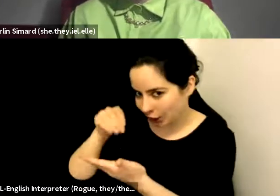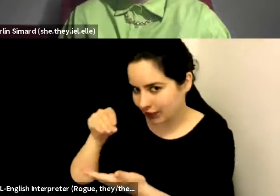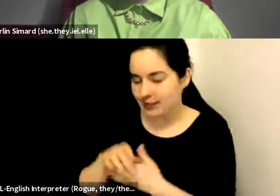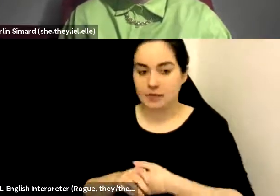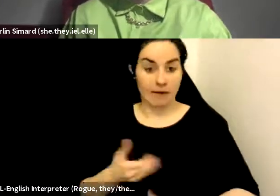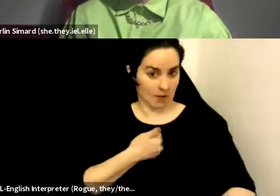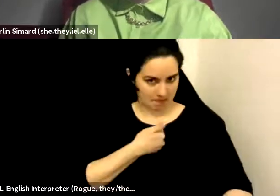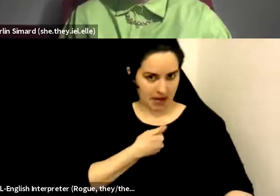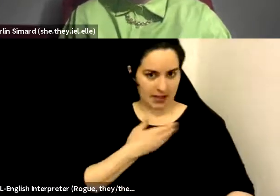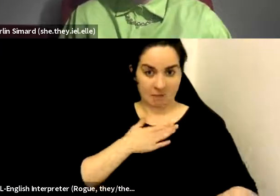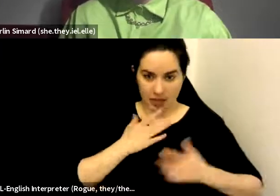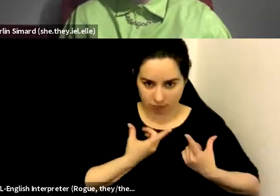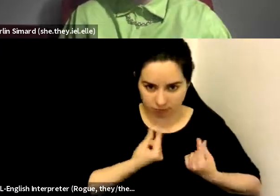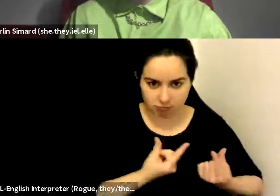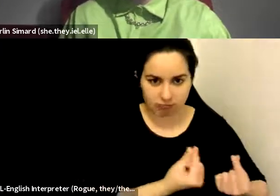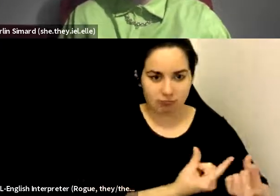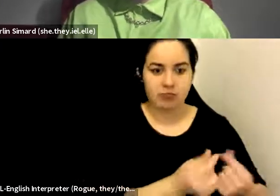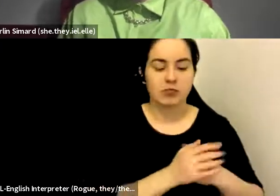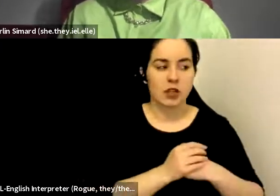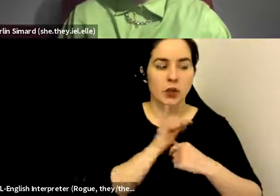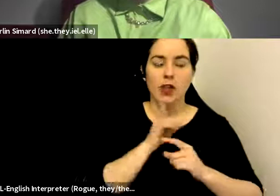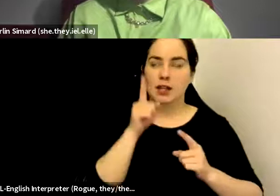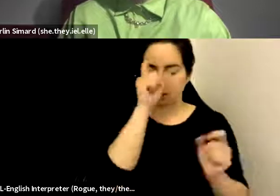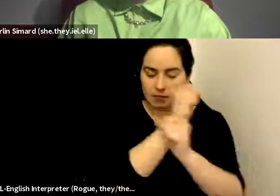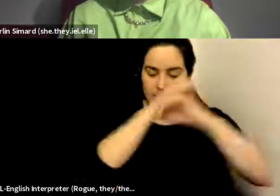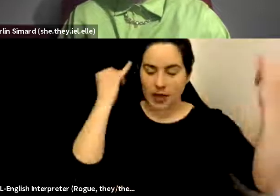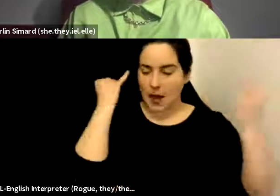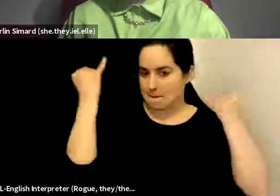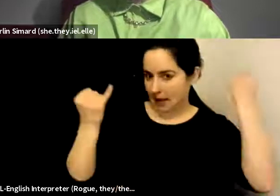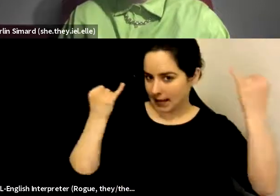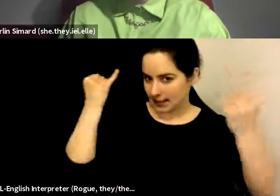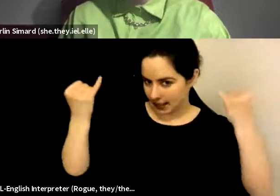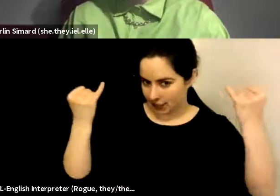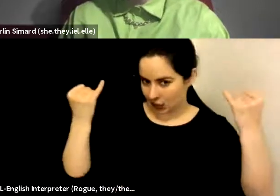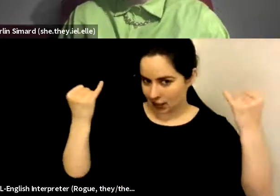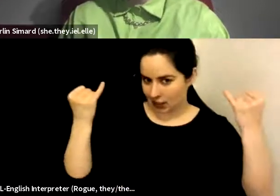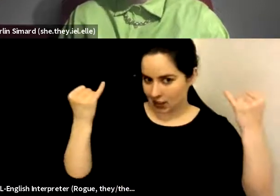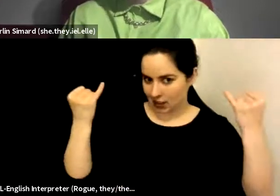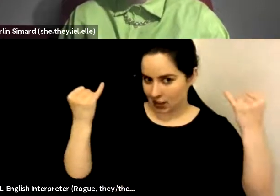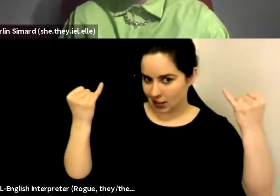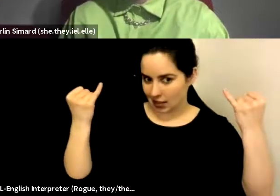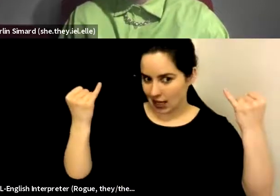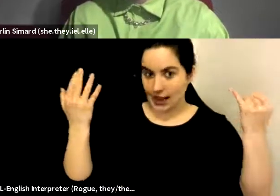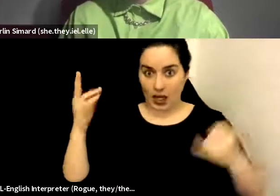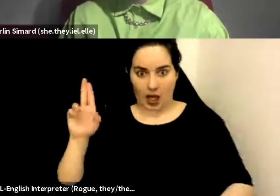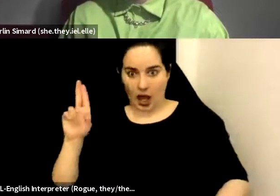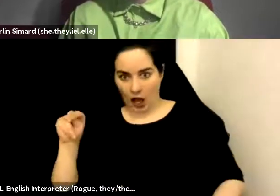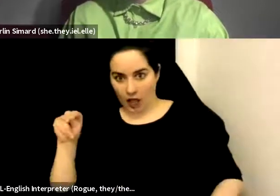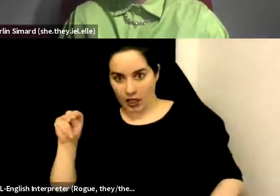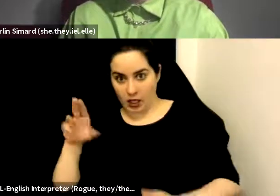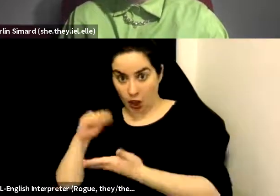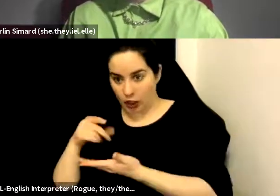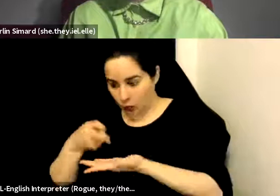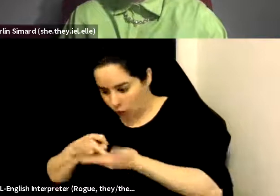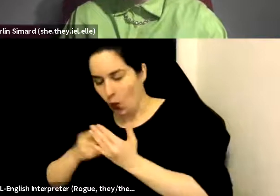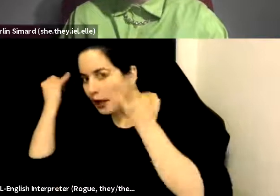my own practice is thinking about imagination and feeling like unlearning requires that imagination. It requires thinking